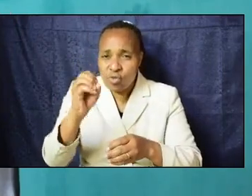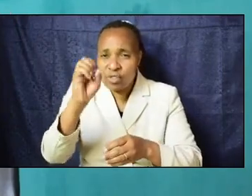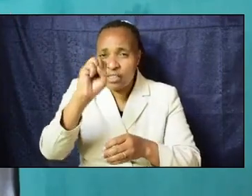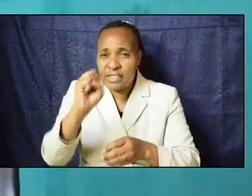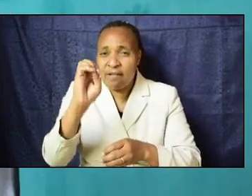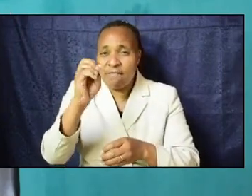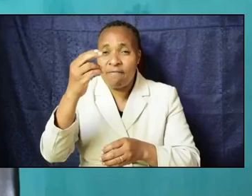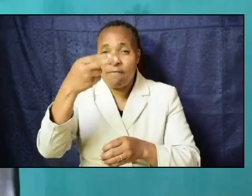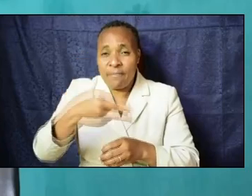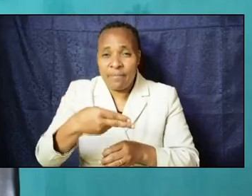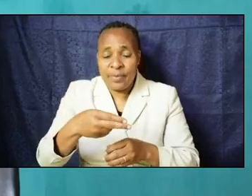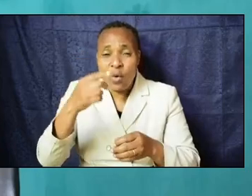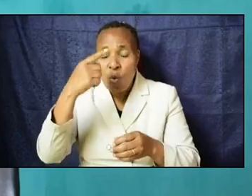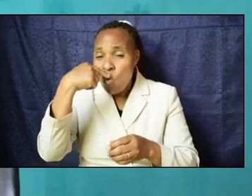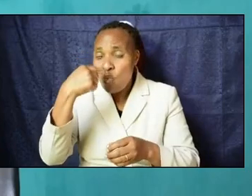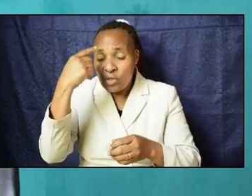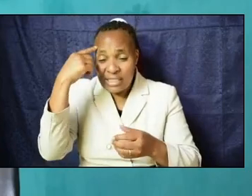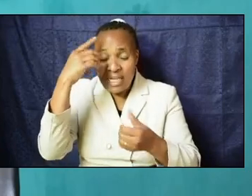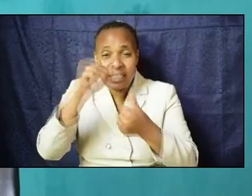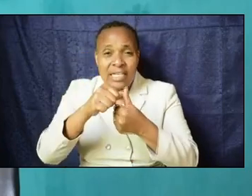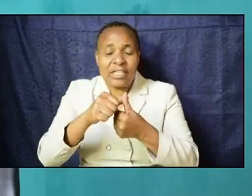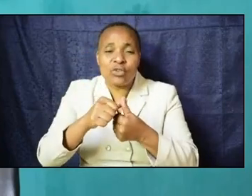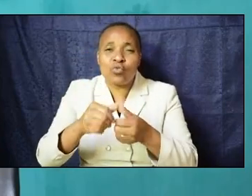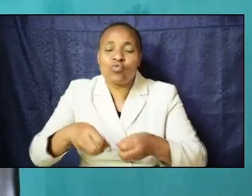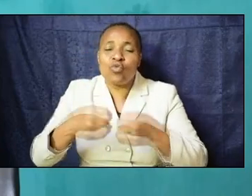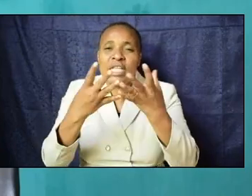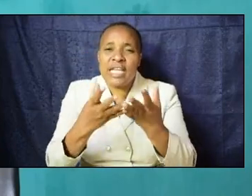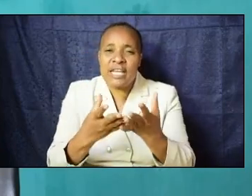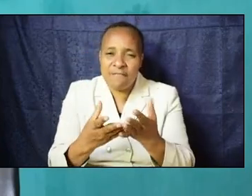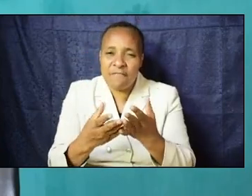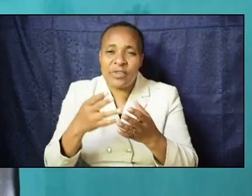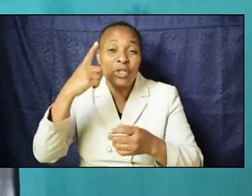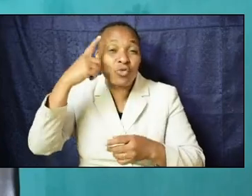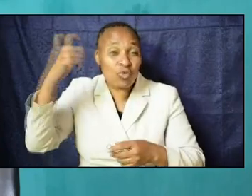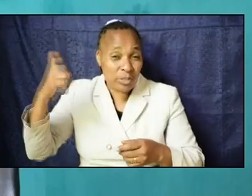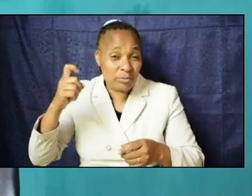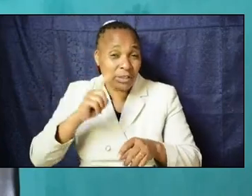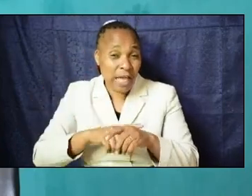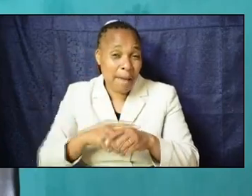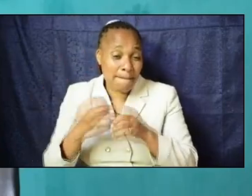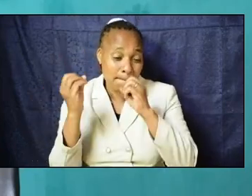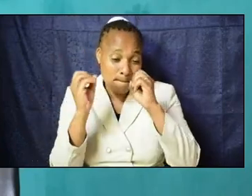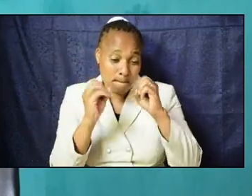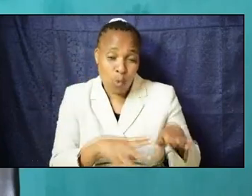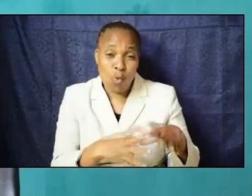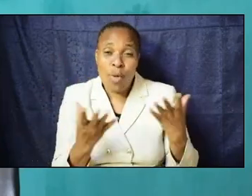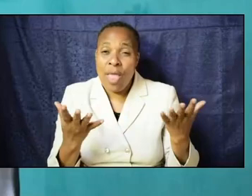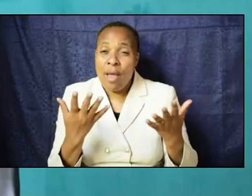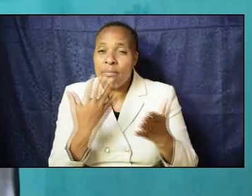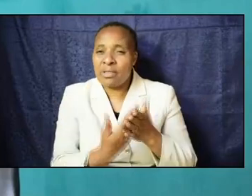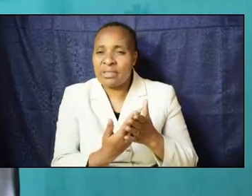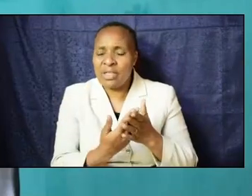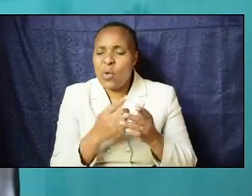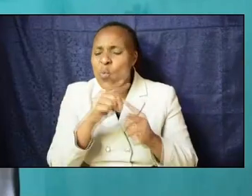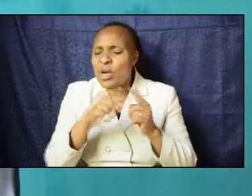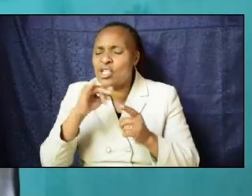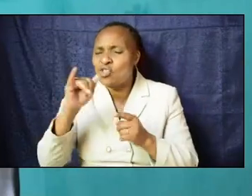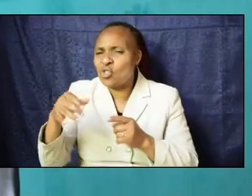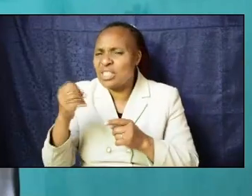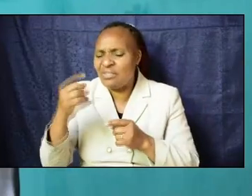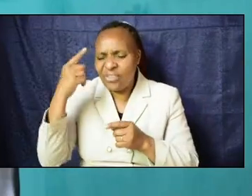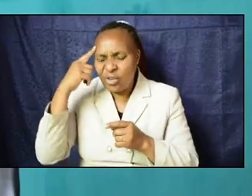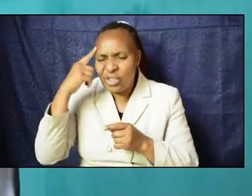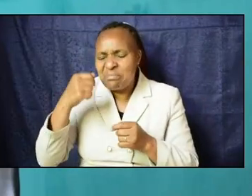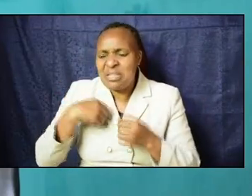to give the king the dream 2 years after he'd been put in prison, when Joseph was thinking that he had already been